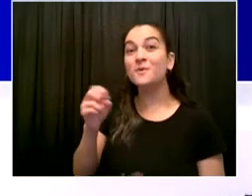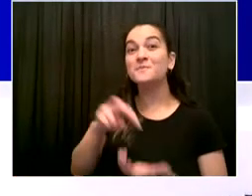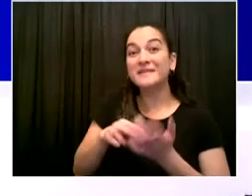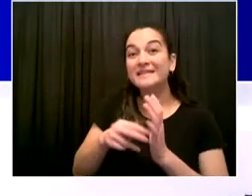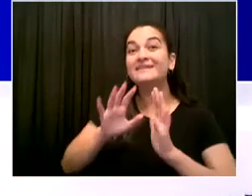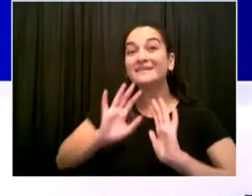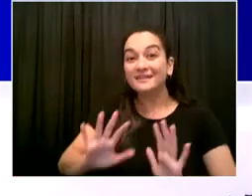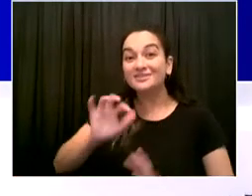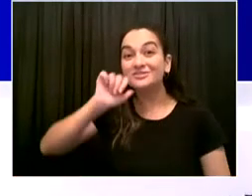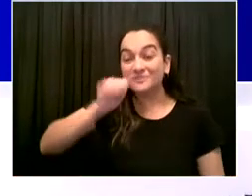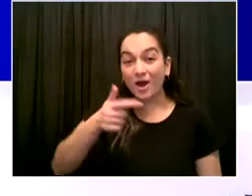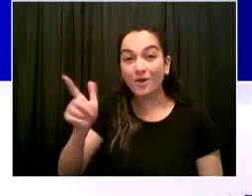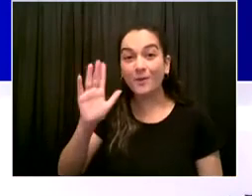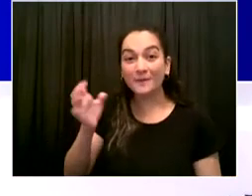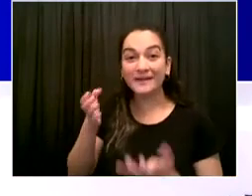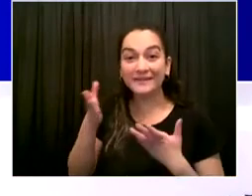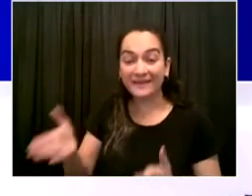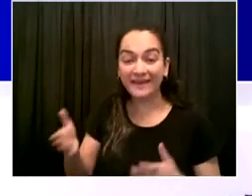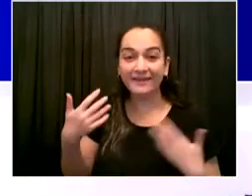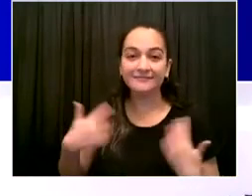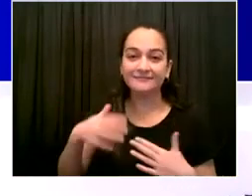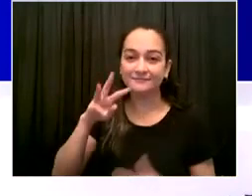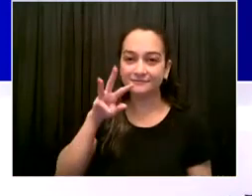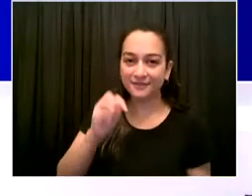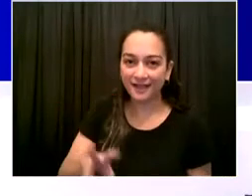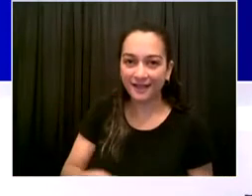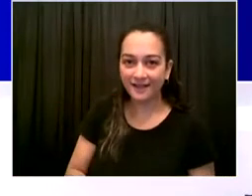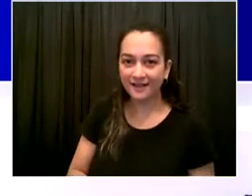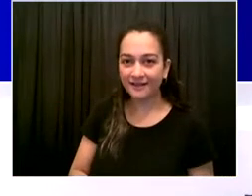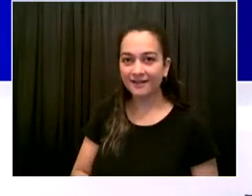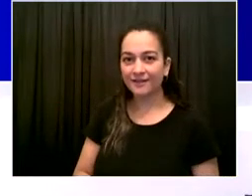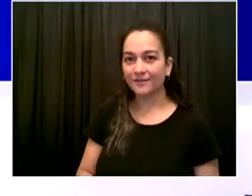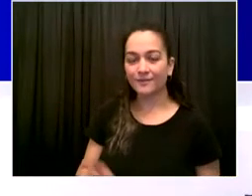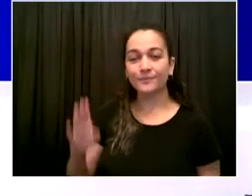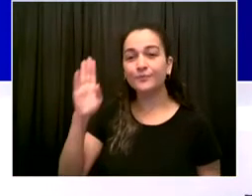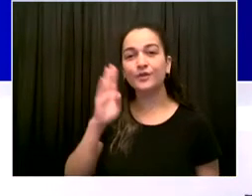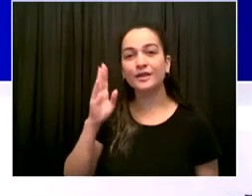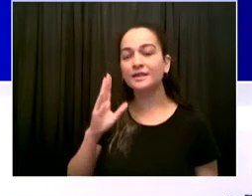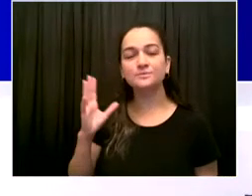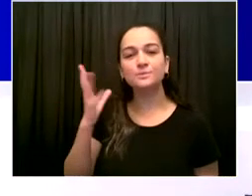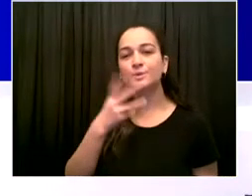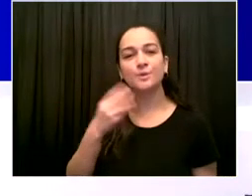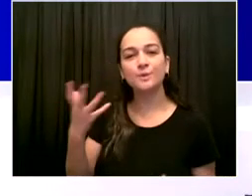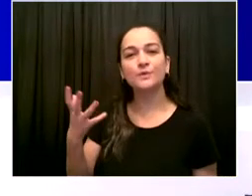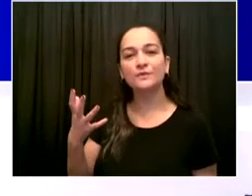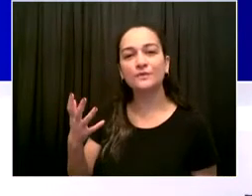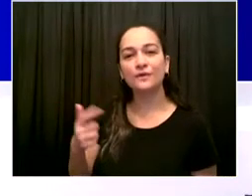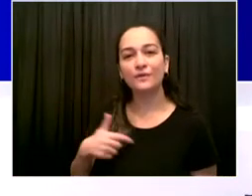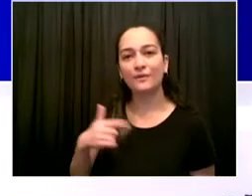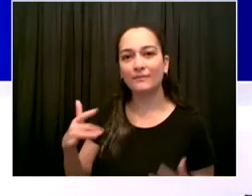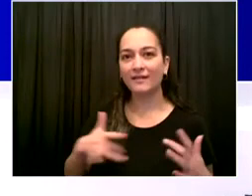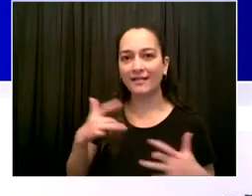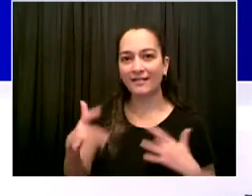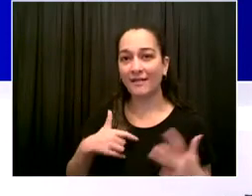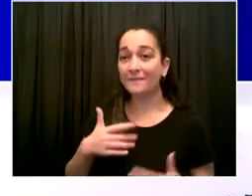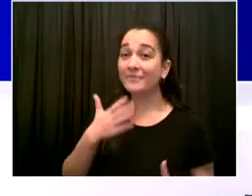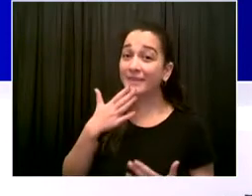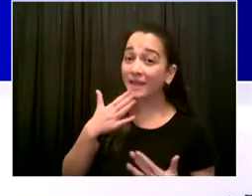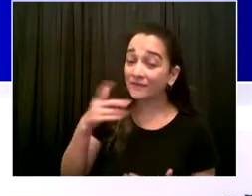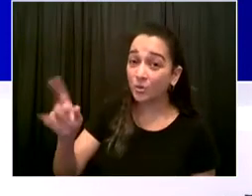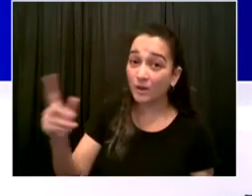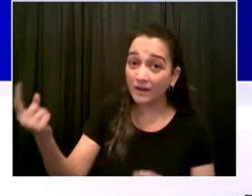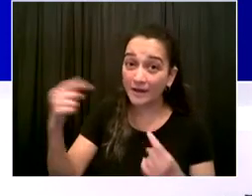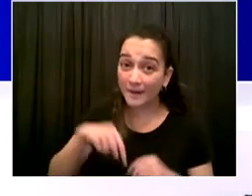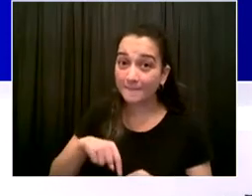and you're doing something beautiful for Brooklyn. You're doing something beautiful for New York City. I want to thank you, and it's an honor. Thank you, Big Daddy Kane. This means so much to all